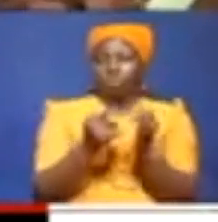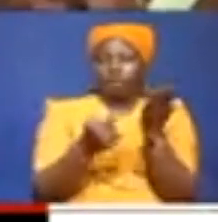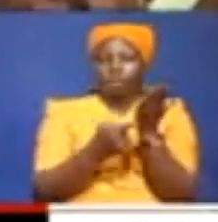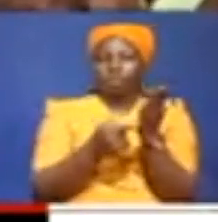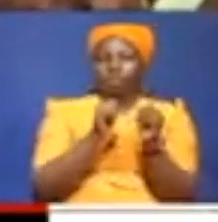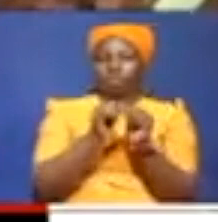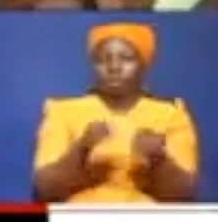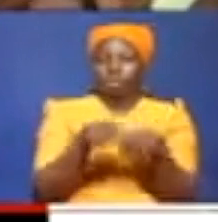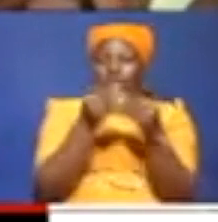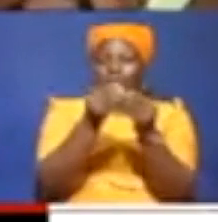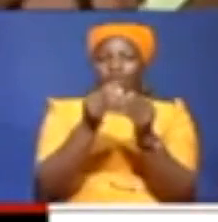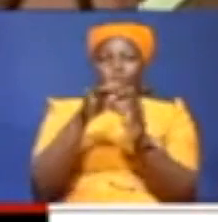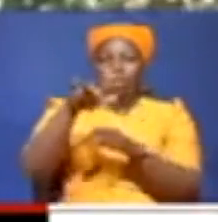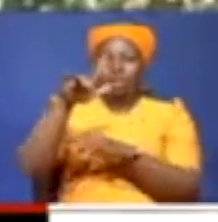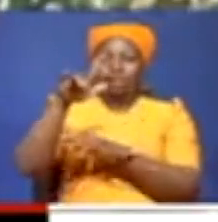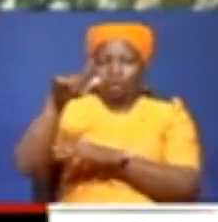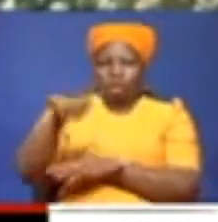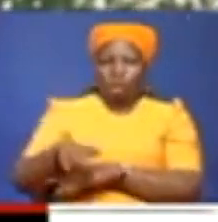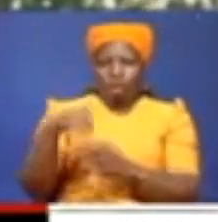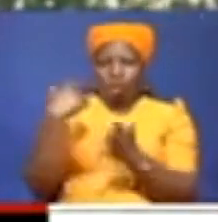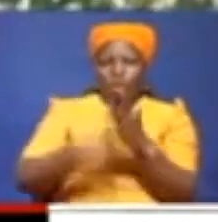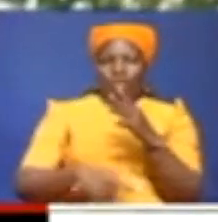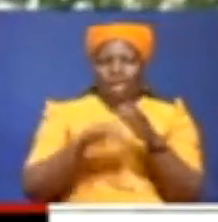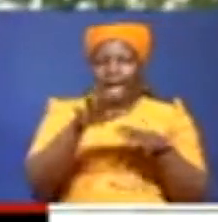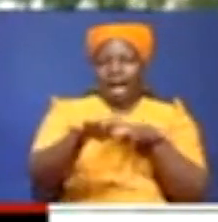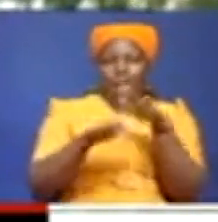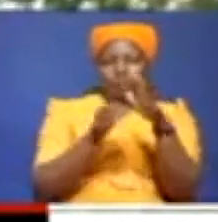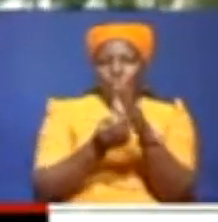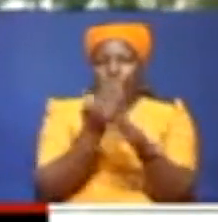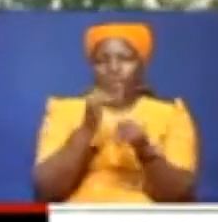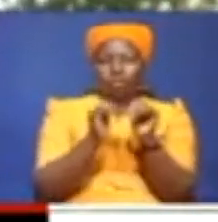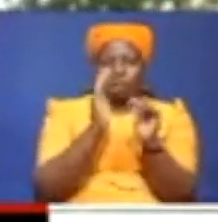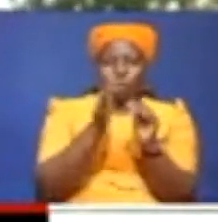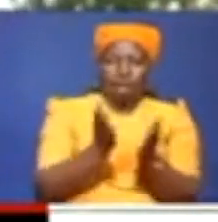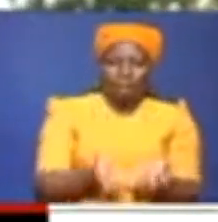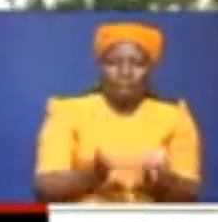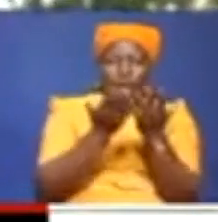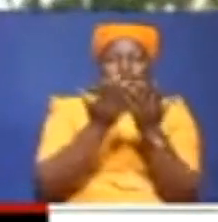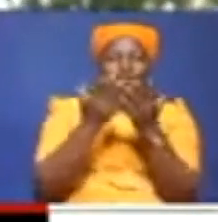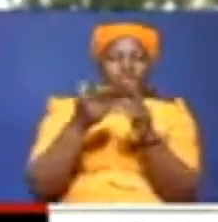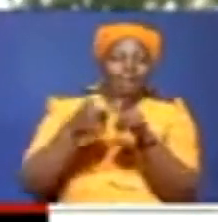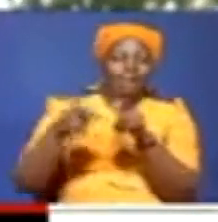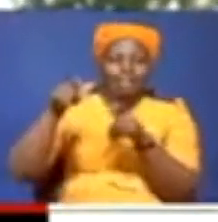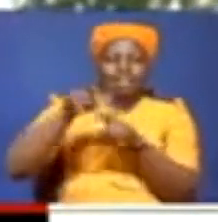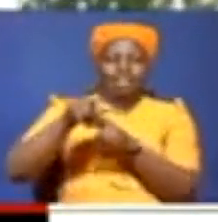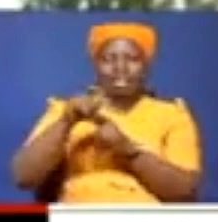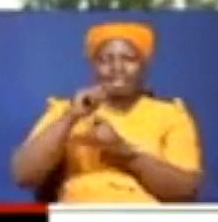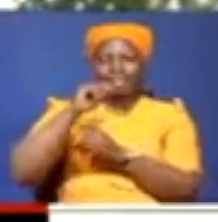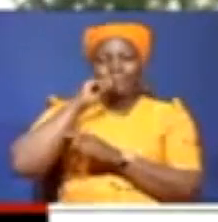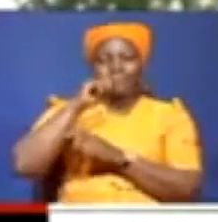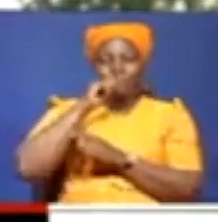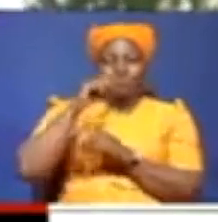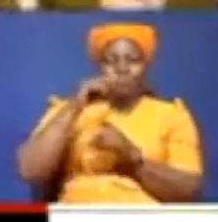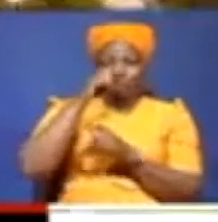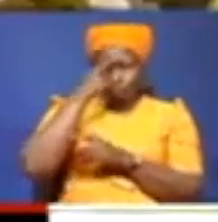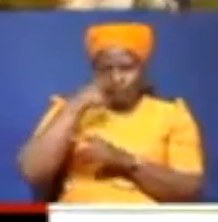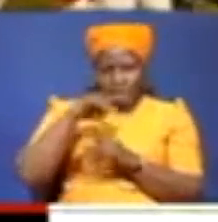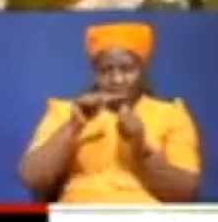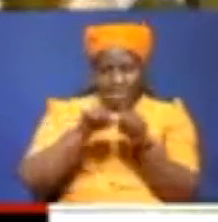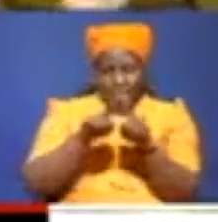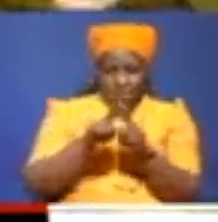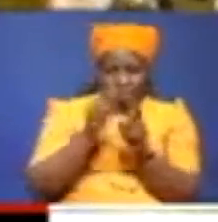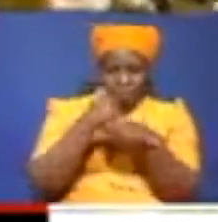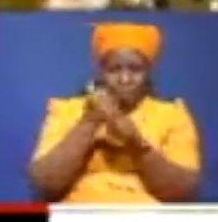them with affordable livestock-relevant products that will enhance increased meat quality. The program will also ensure that the county governments of